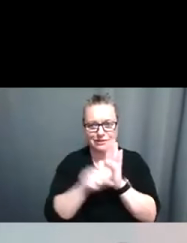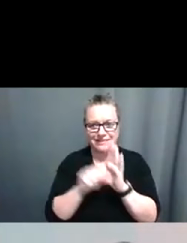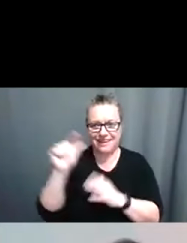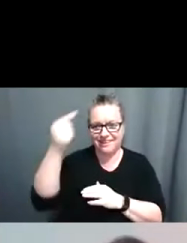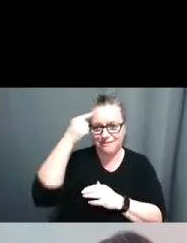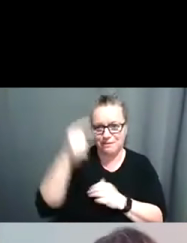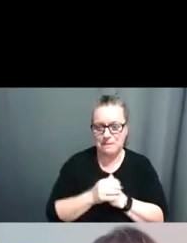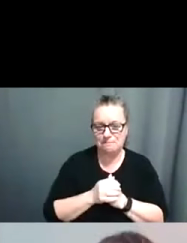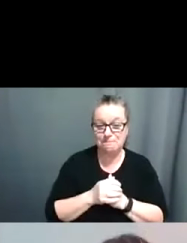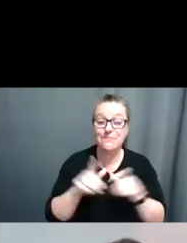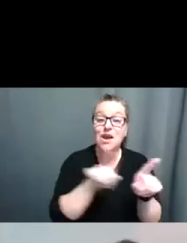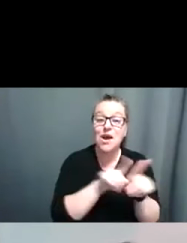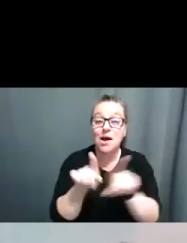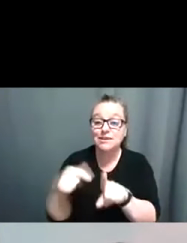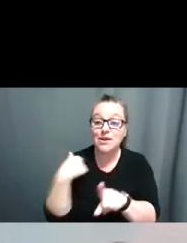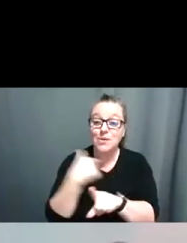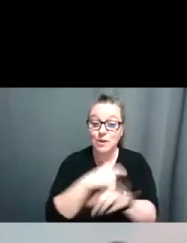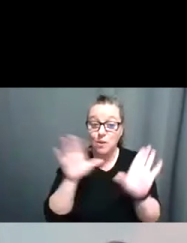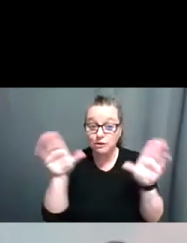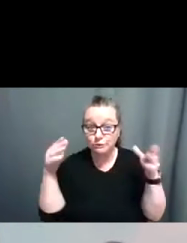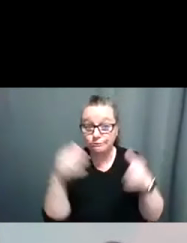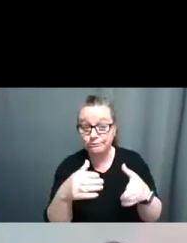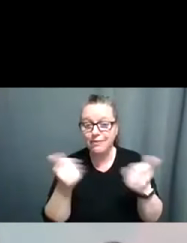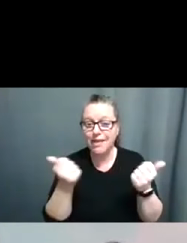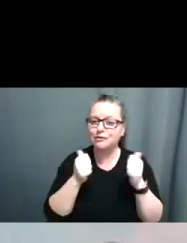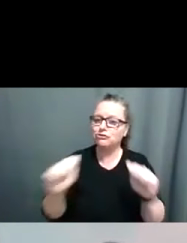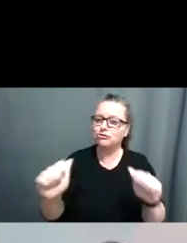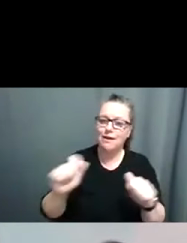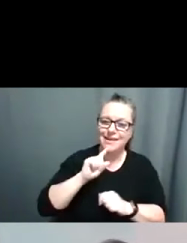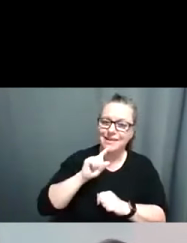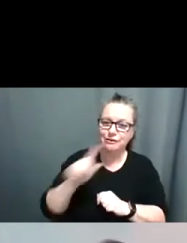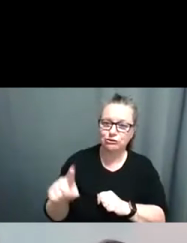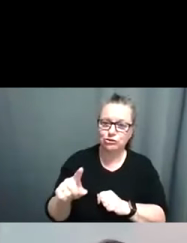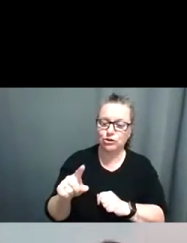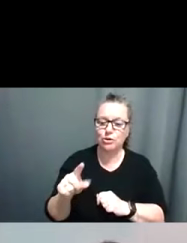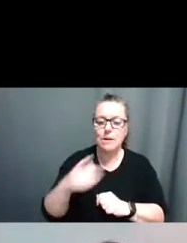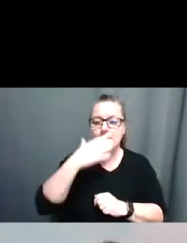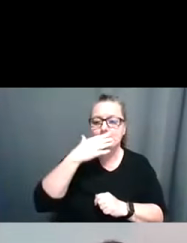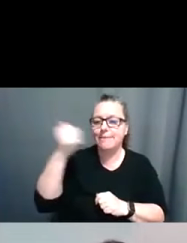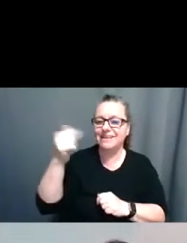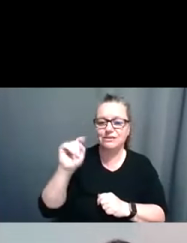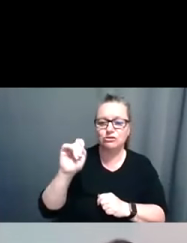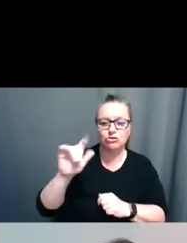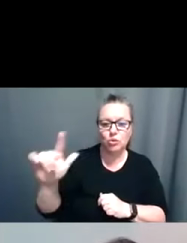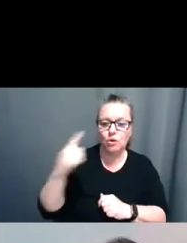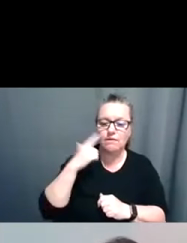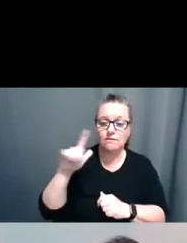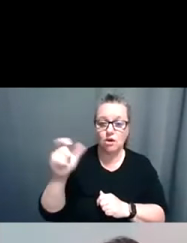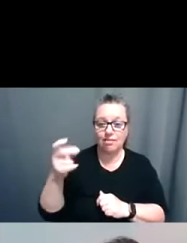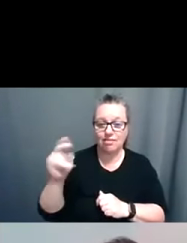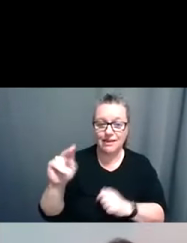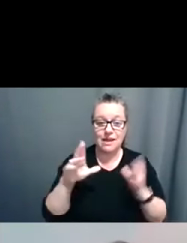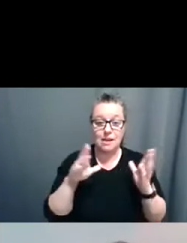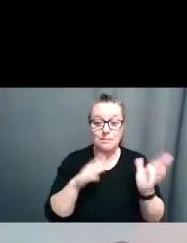We also want to call your attention back to the tried and true best tool in your tool belt for lean, which is the Plan, Do,